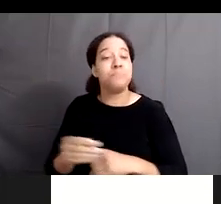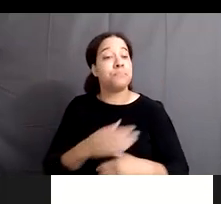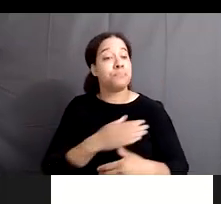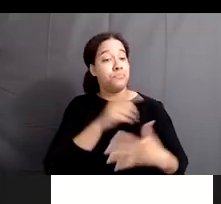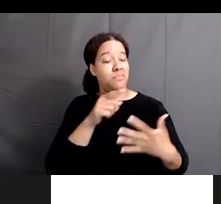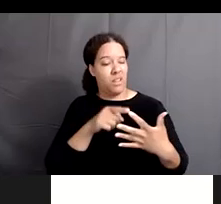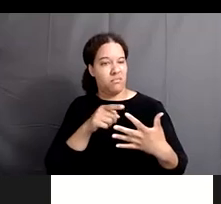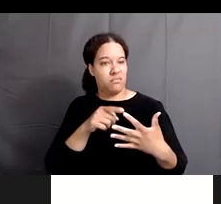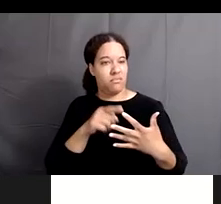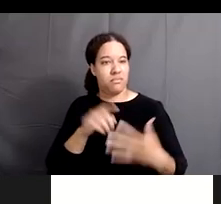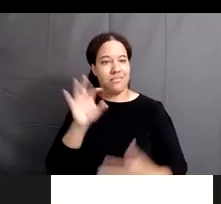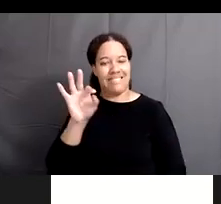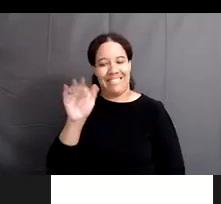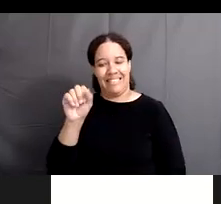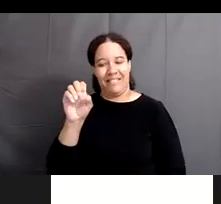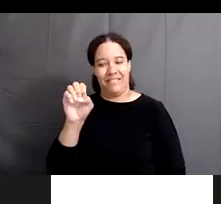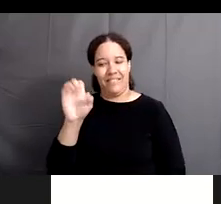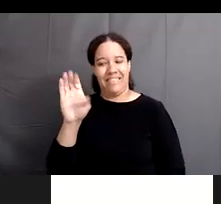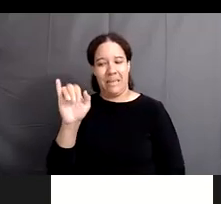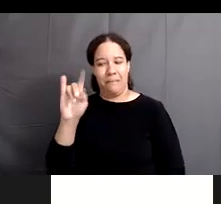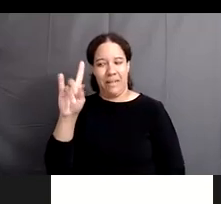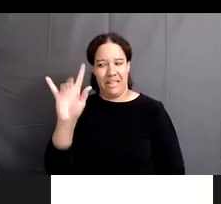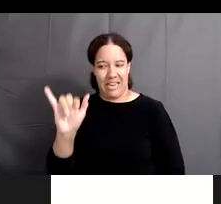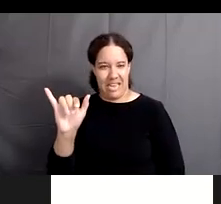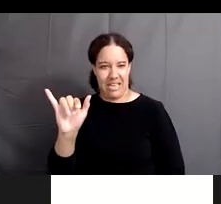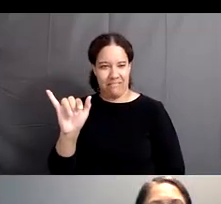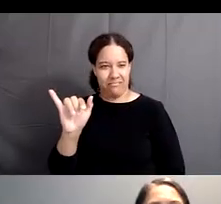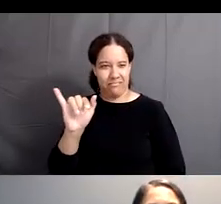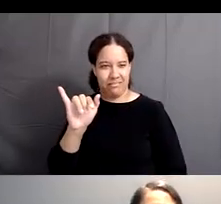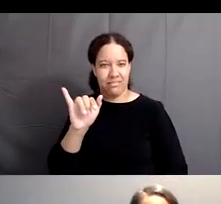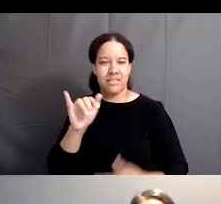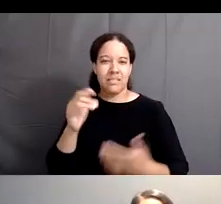mean? How are that existing businesses finances?